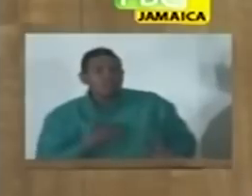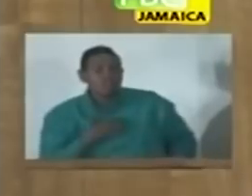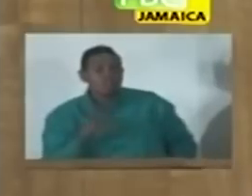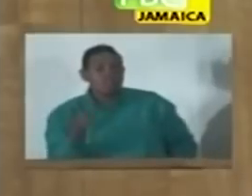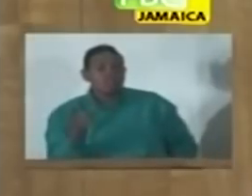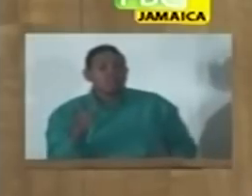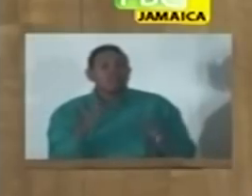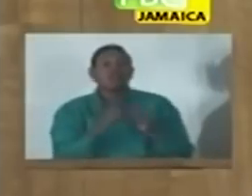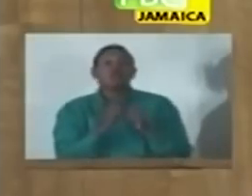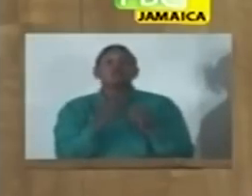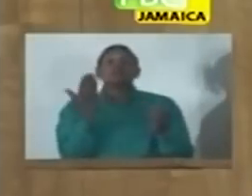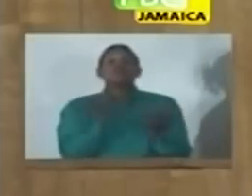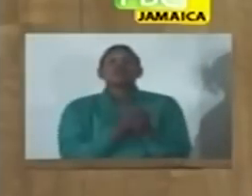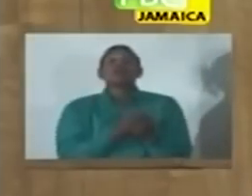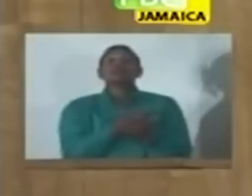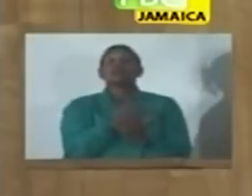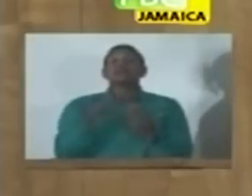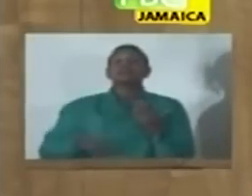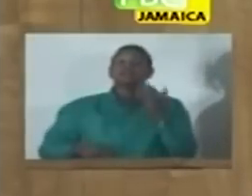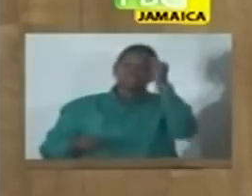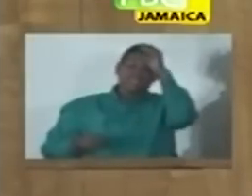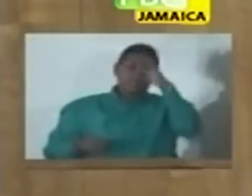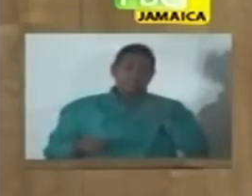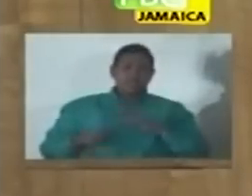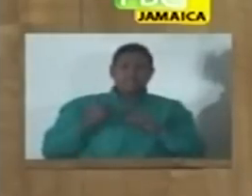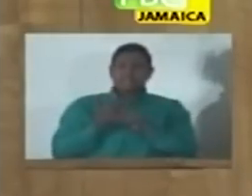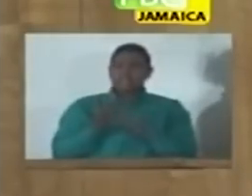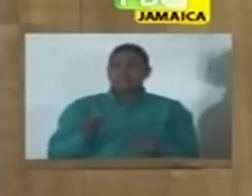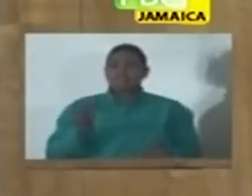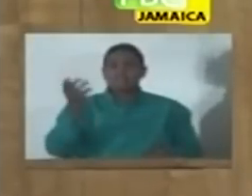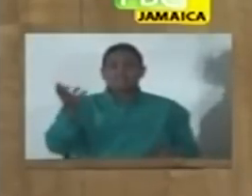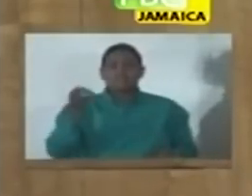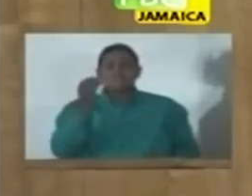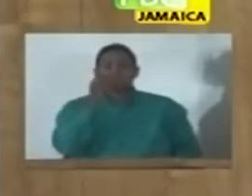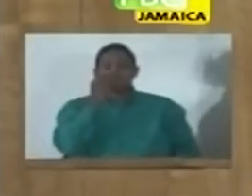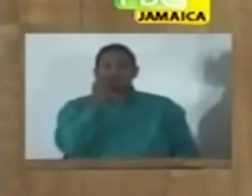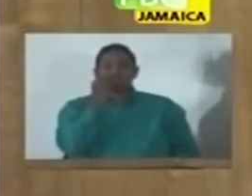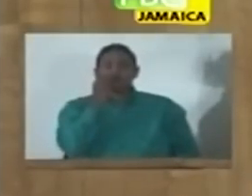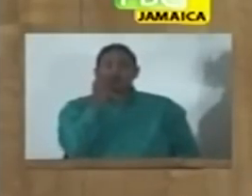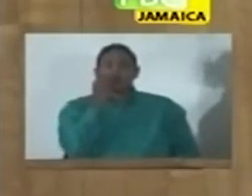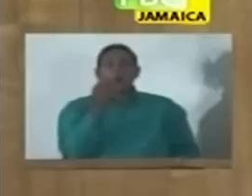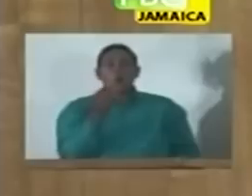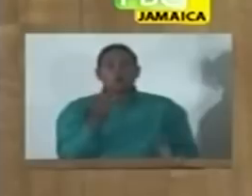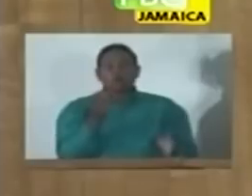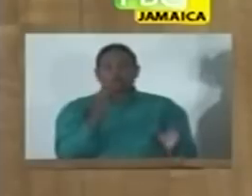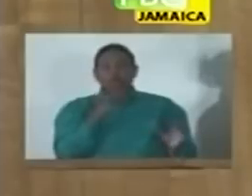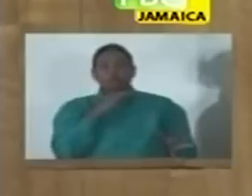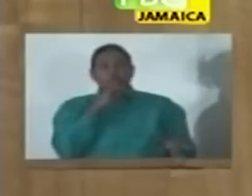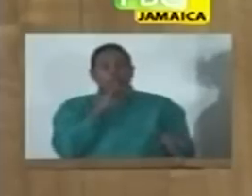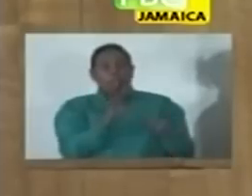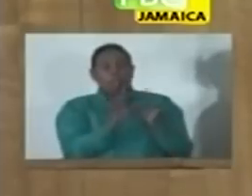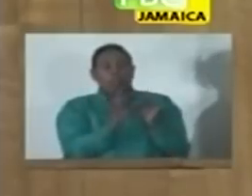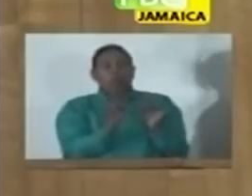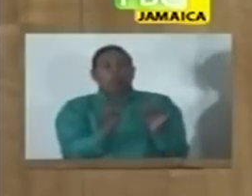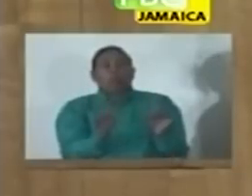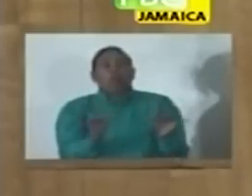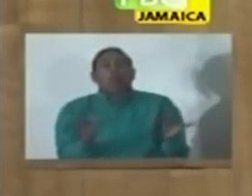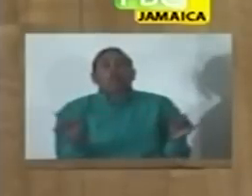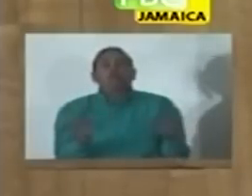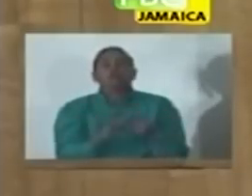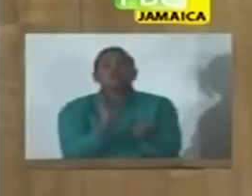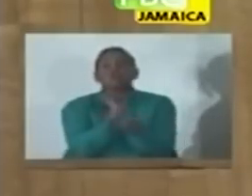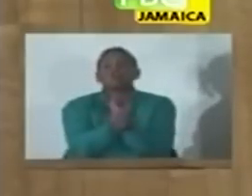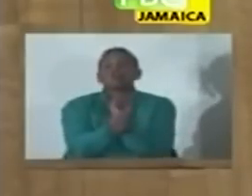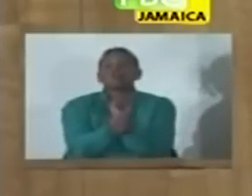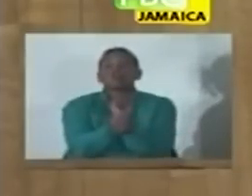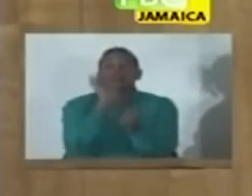dealt with the fact that these men were given slimy food, they were shackled, left out